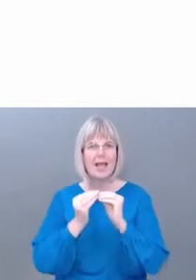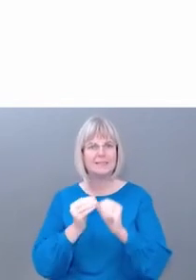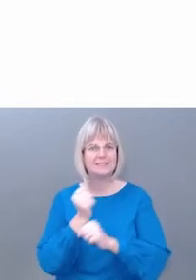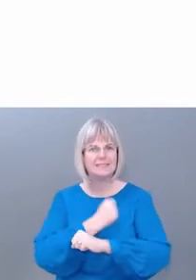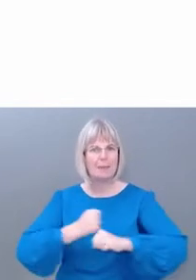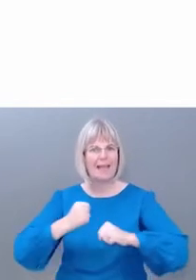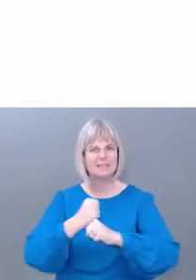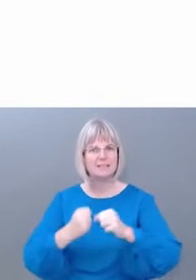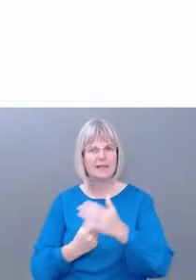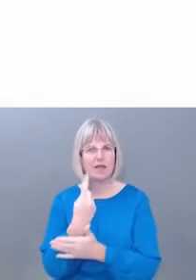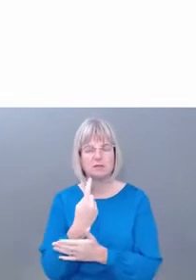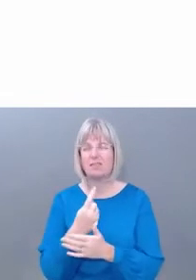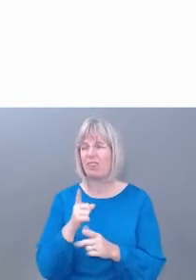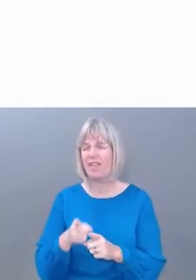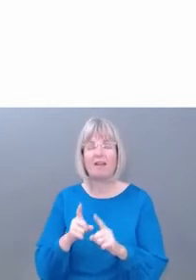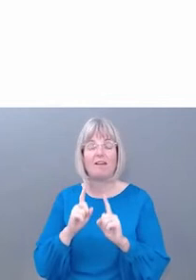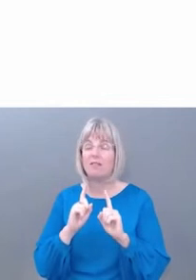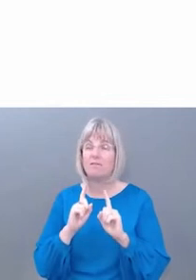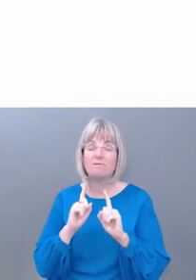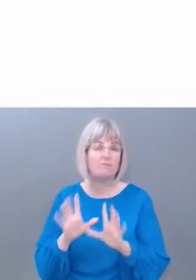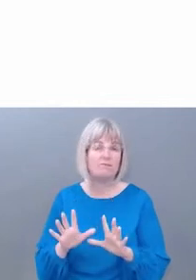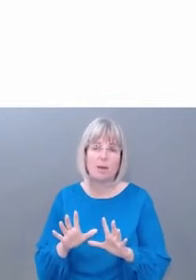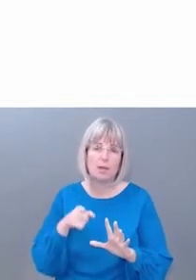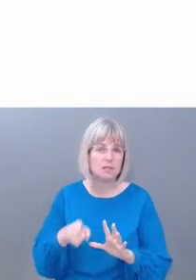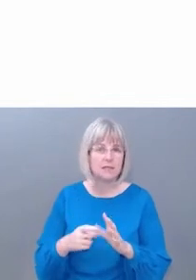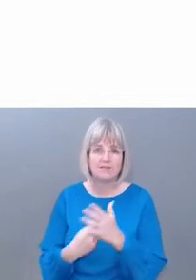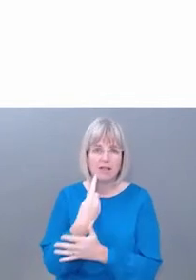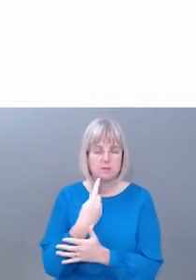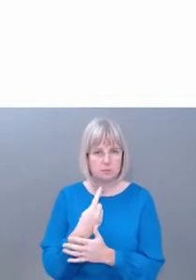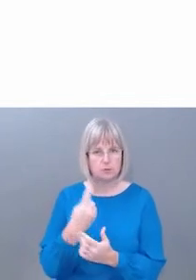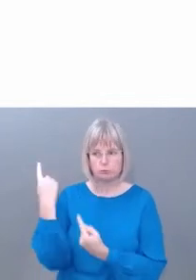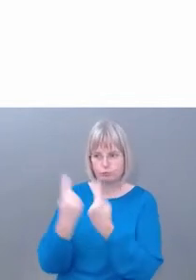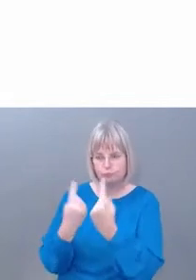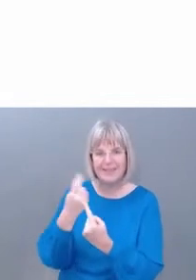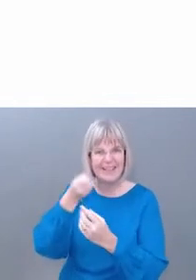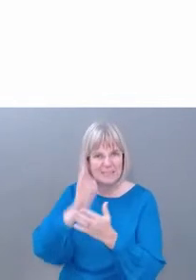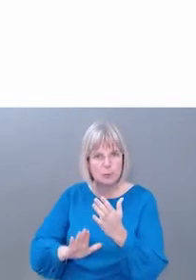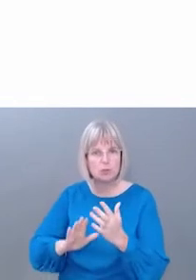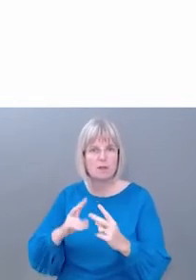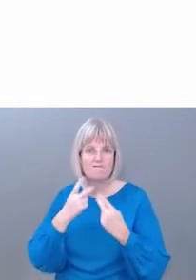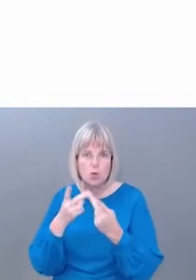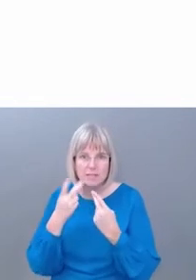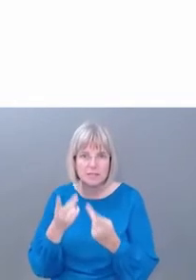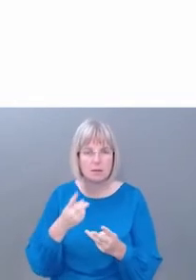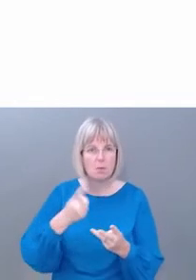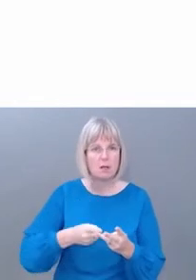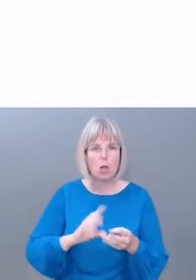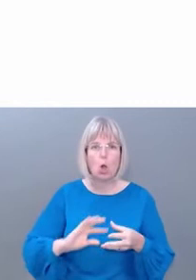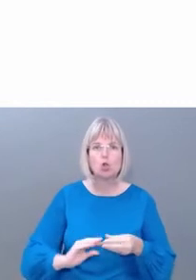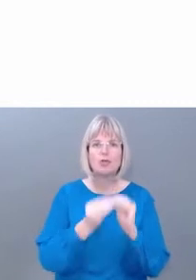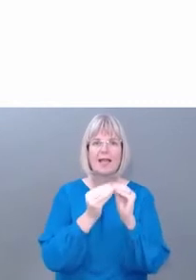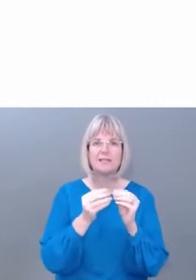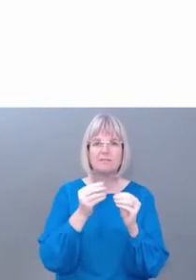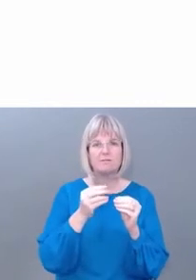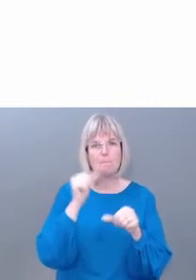that centre experts by experience voices and also using creative methodology. So we really try and engage people in the